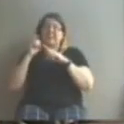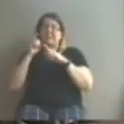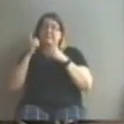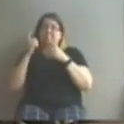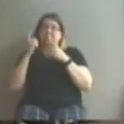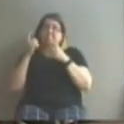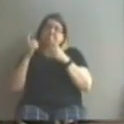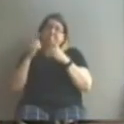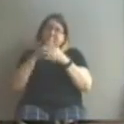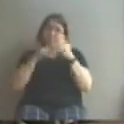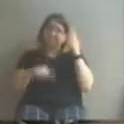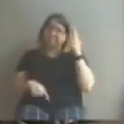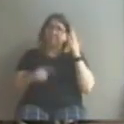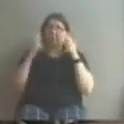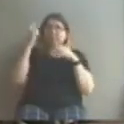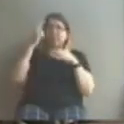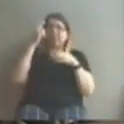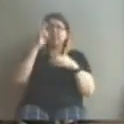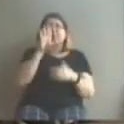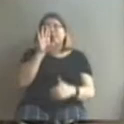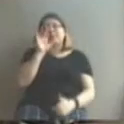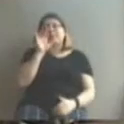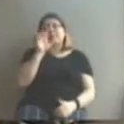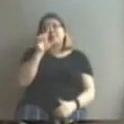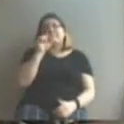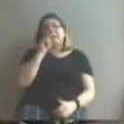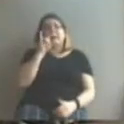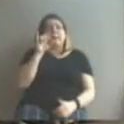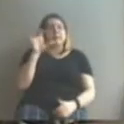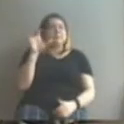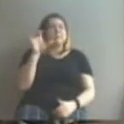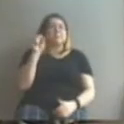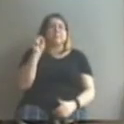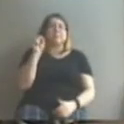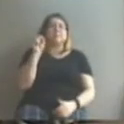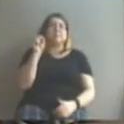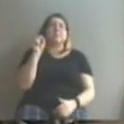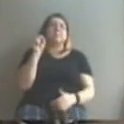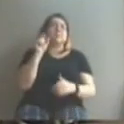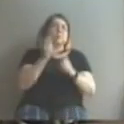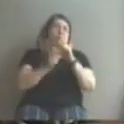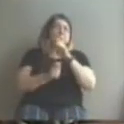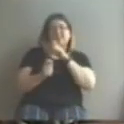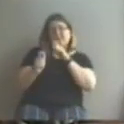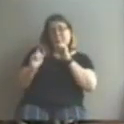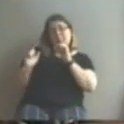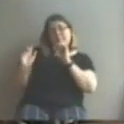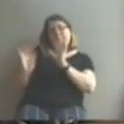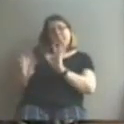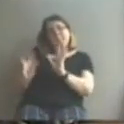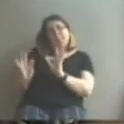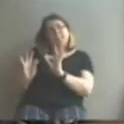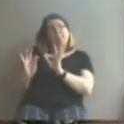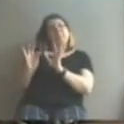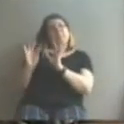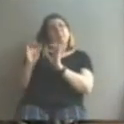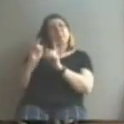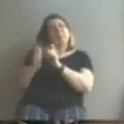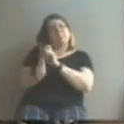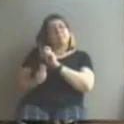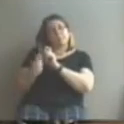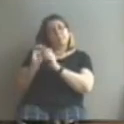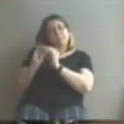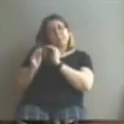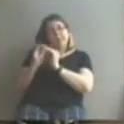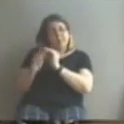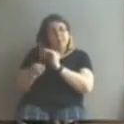weren't being done. Ballasts being changed and small repairs that are supposed to be done by the in-house staff. Those will